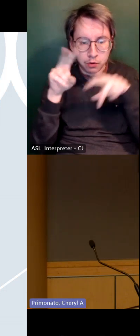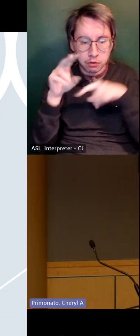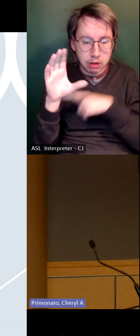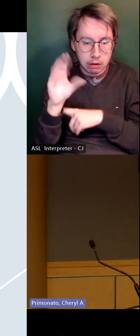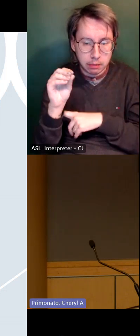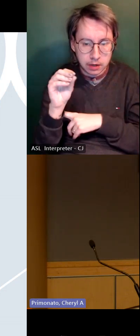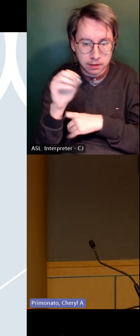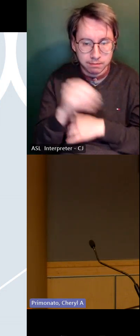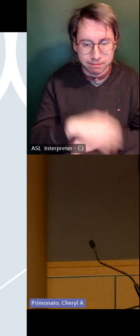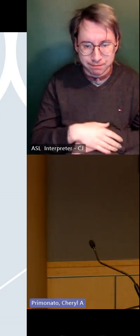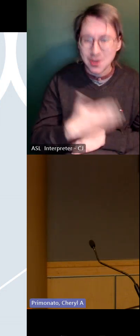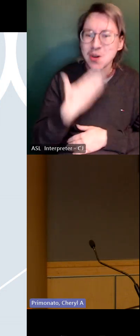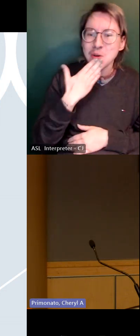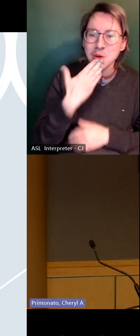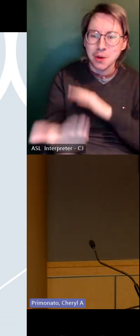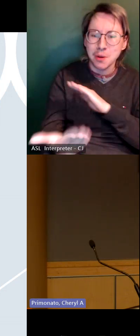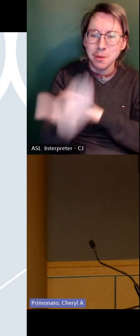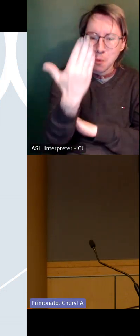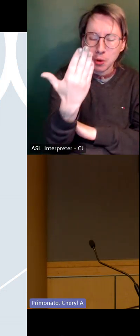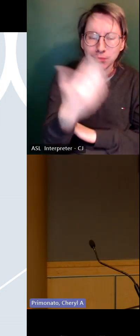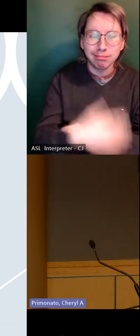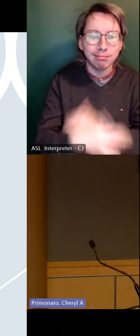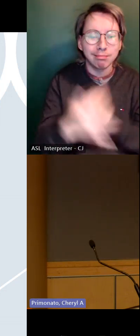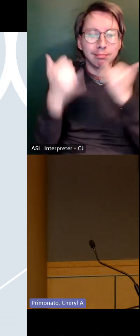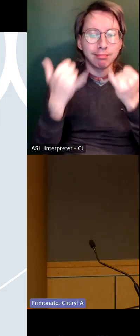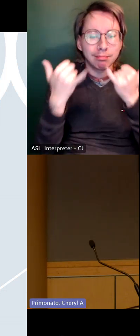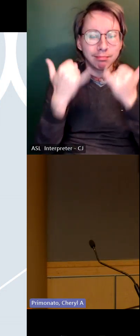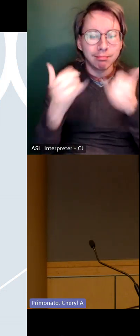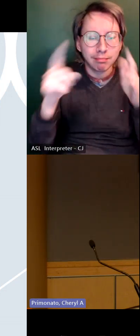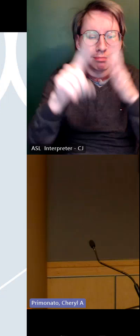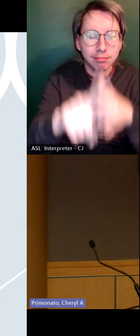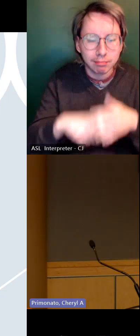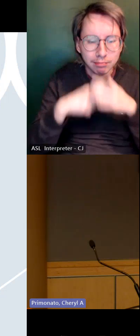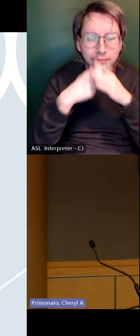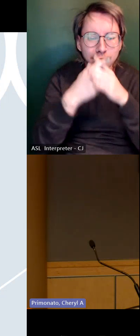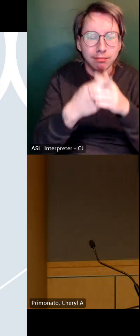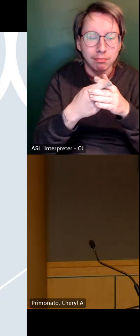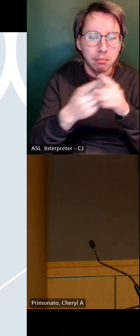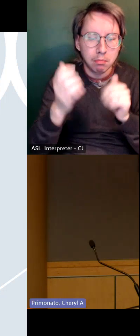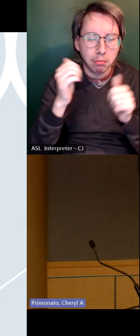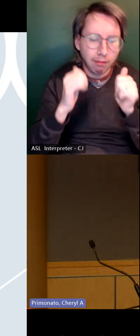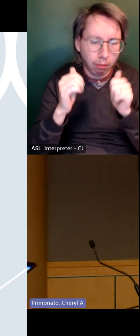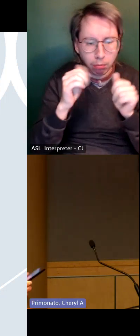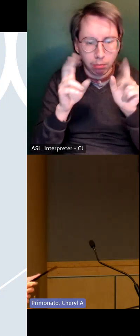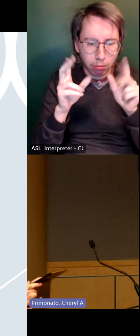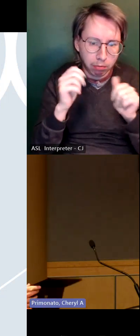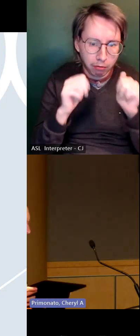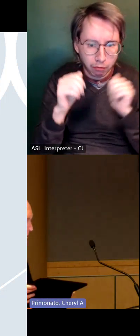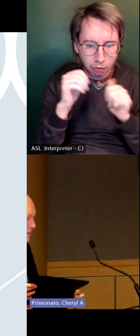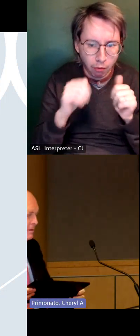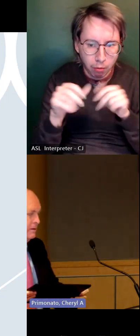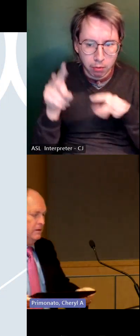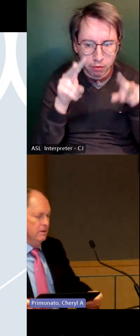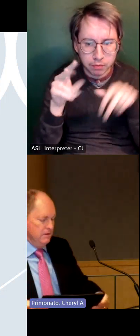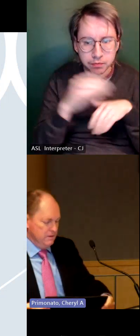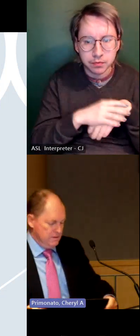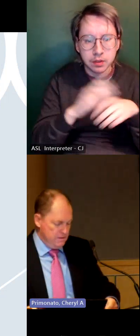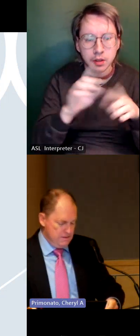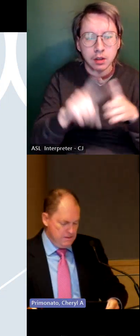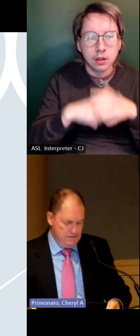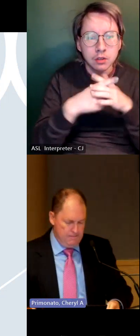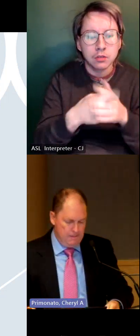Good morning. I'd like to call to order the meeting of the Performance Oversight Committee. First is our roll call. Other members of